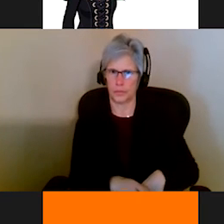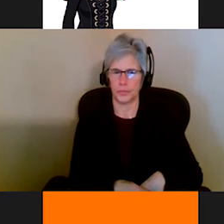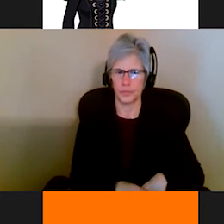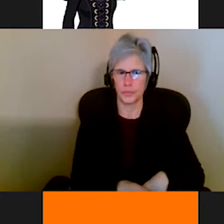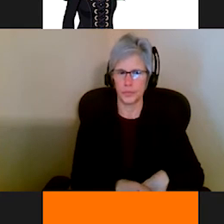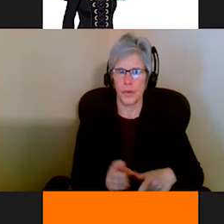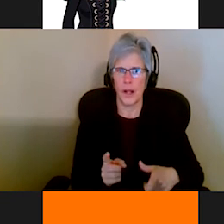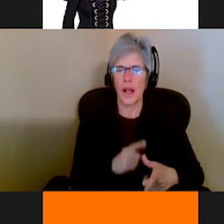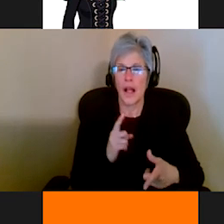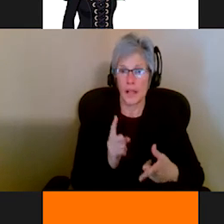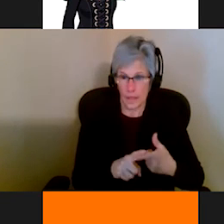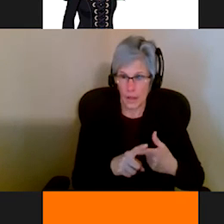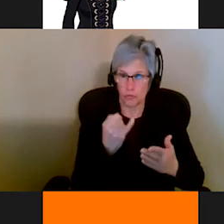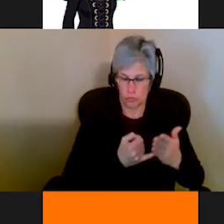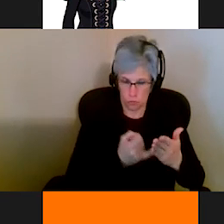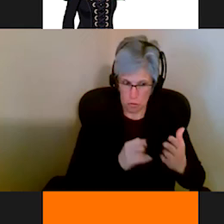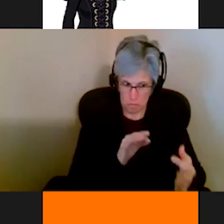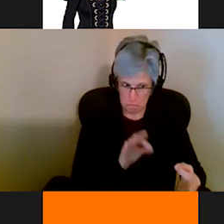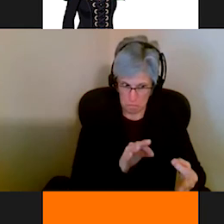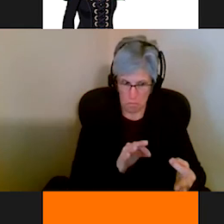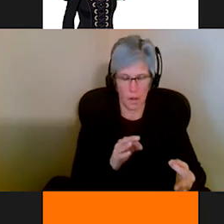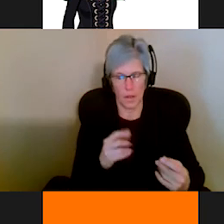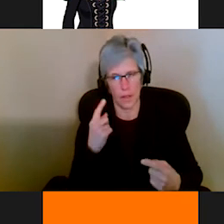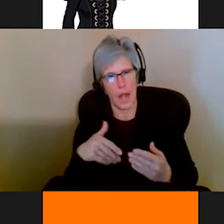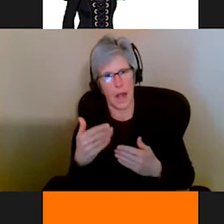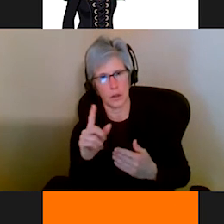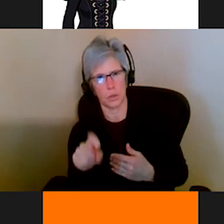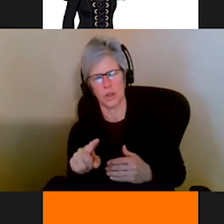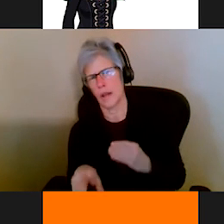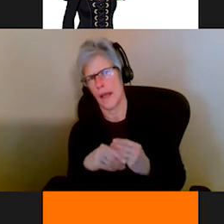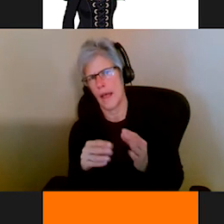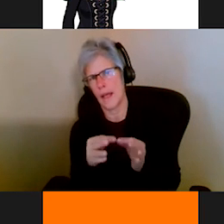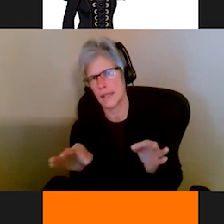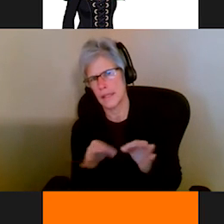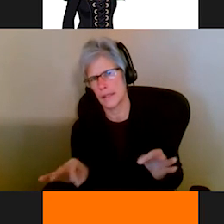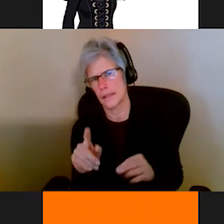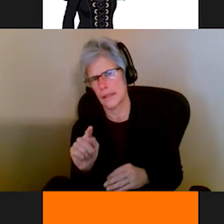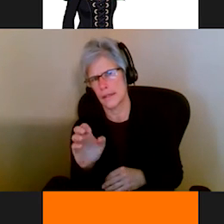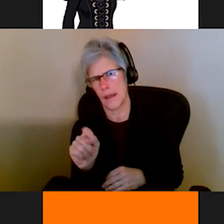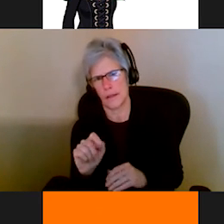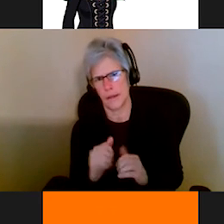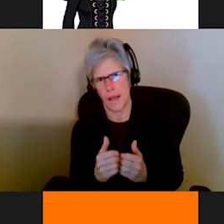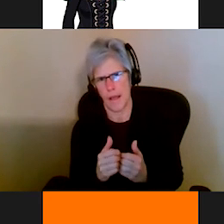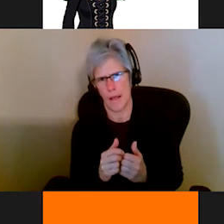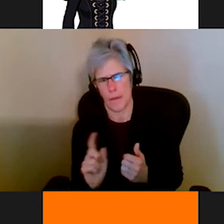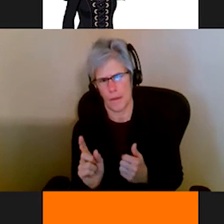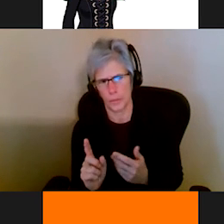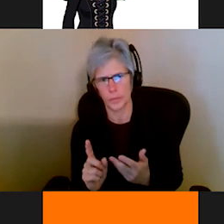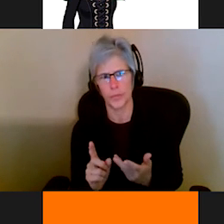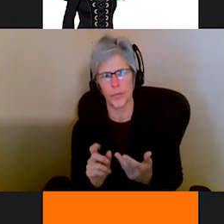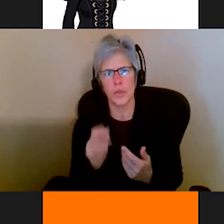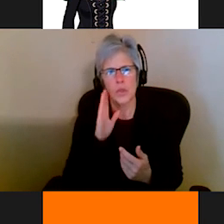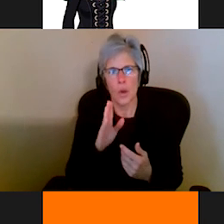add text. And if you go back to my model of where you sit on the production versus publishing